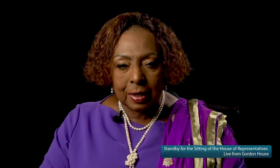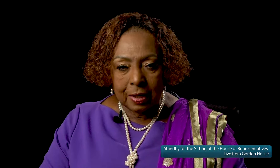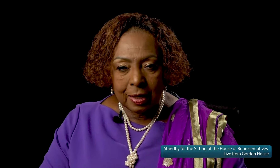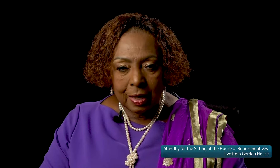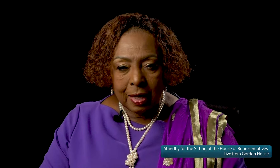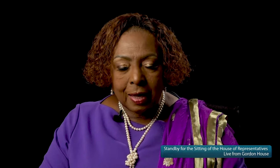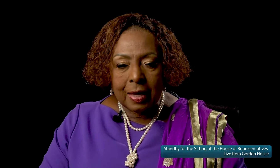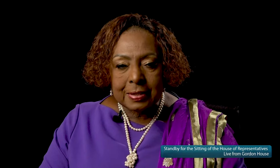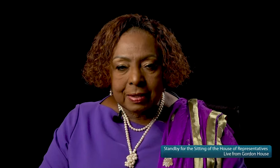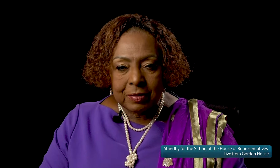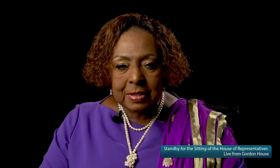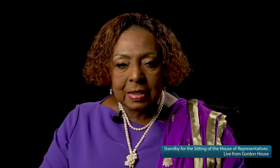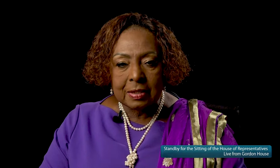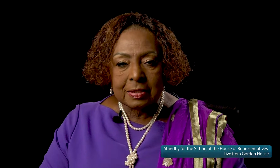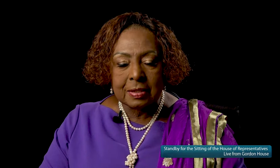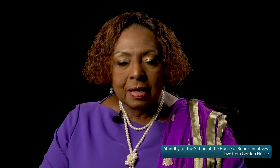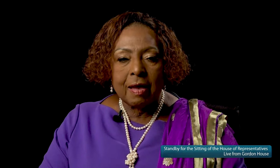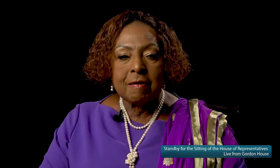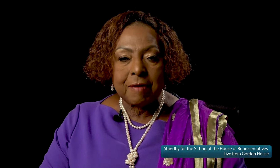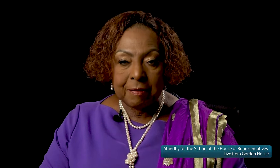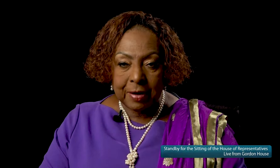call